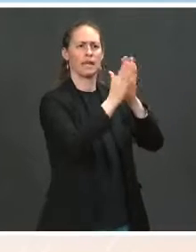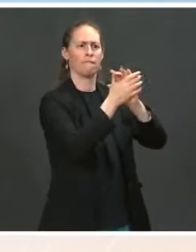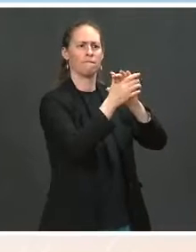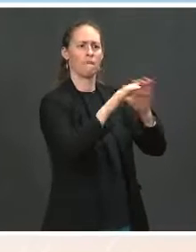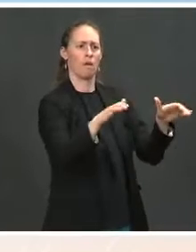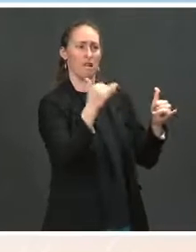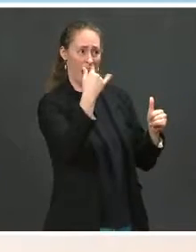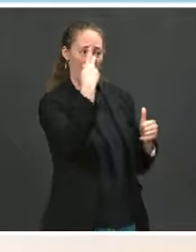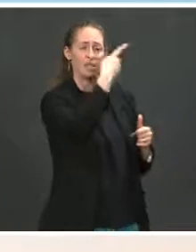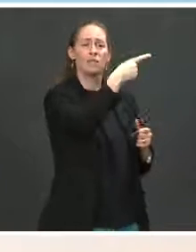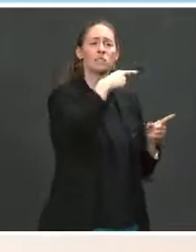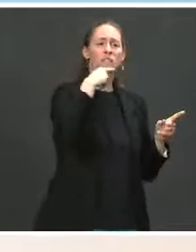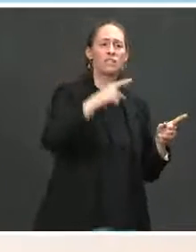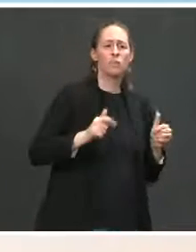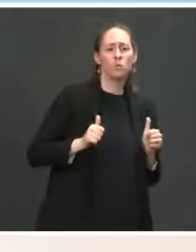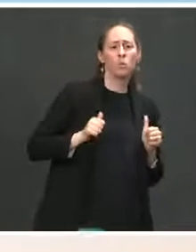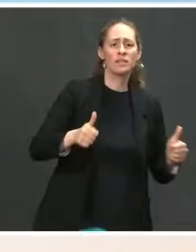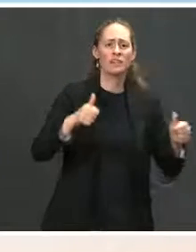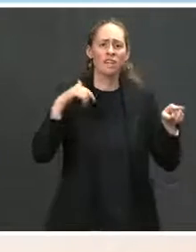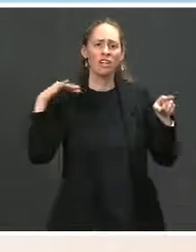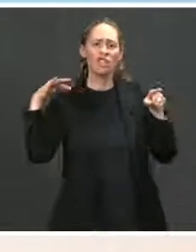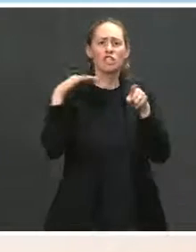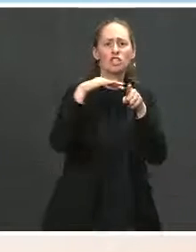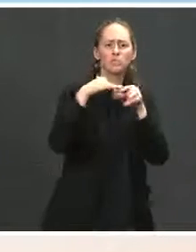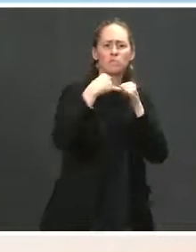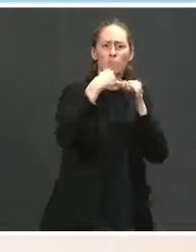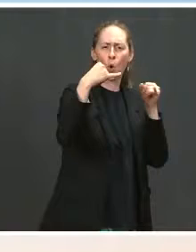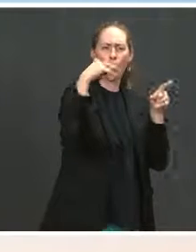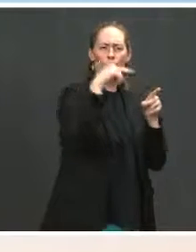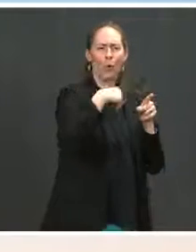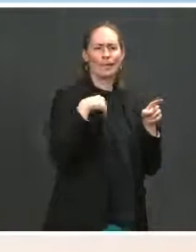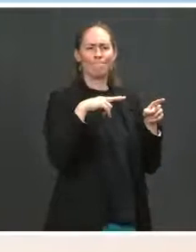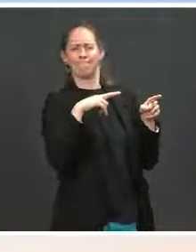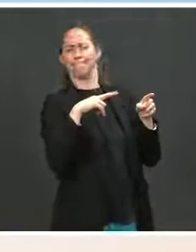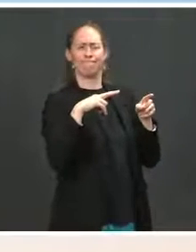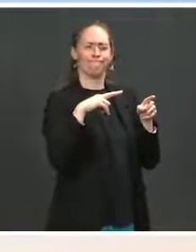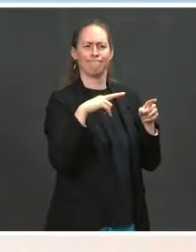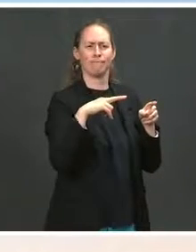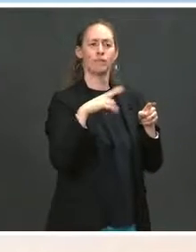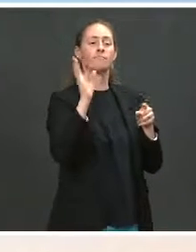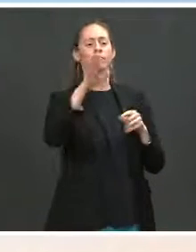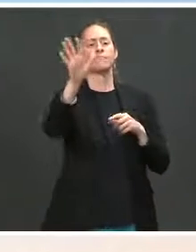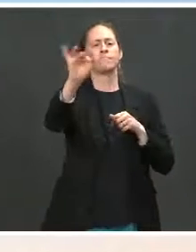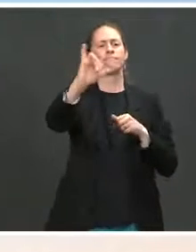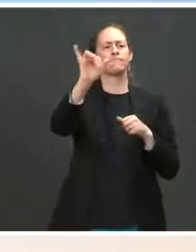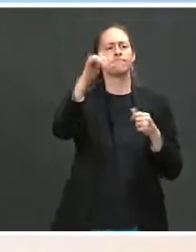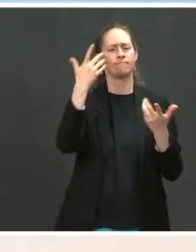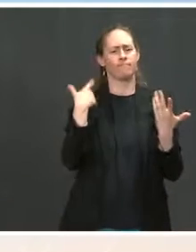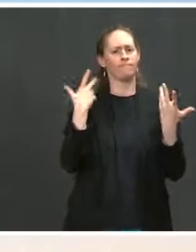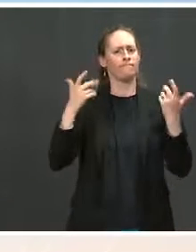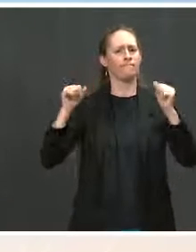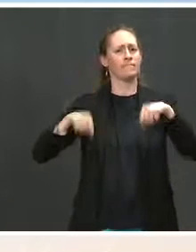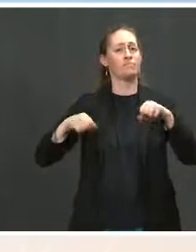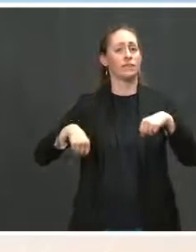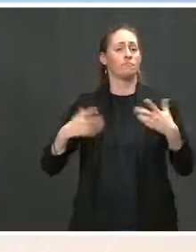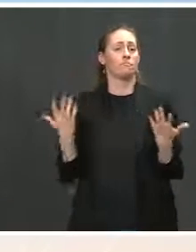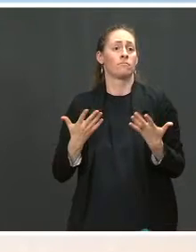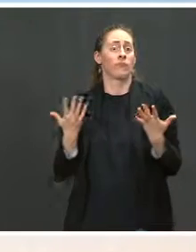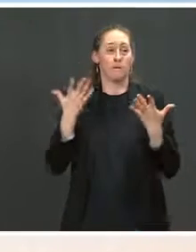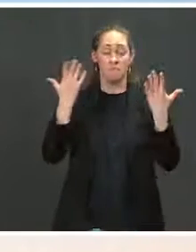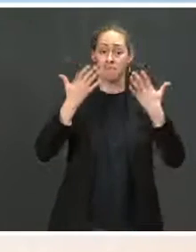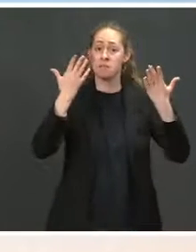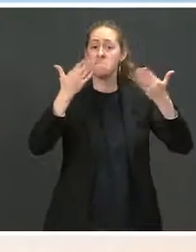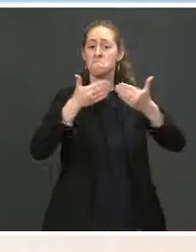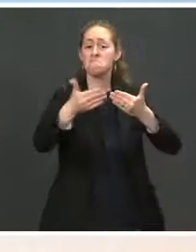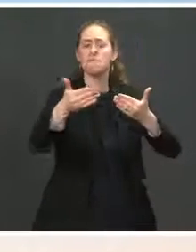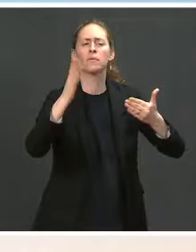the border, and also to lay out the possibility of a meeting in order to